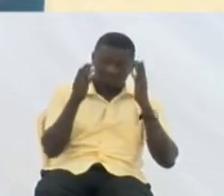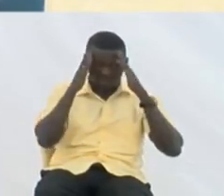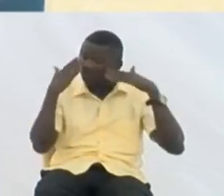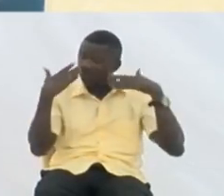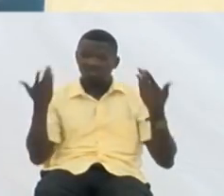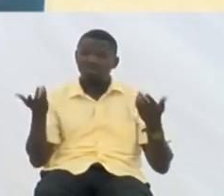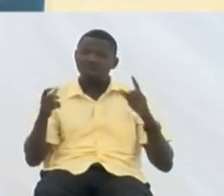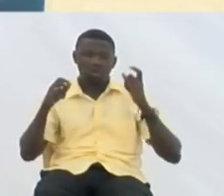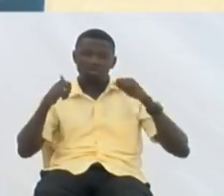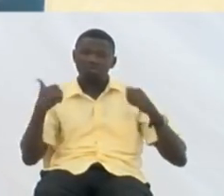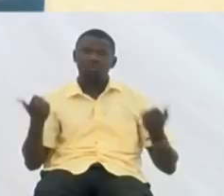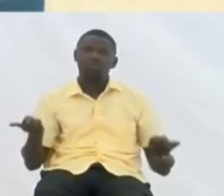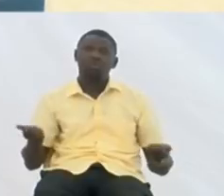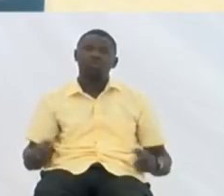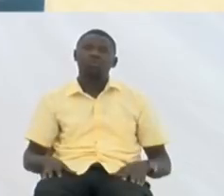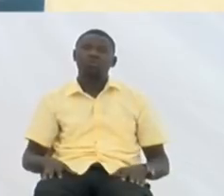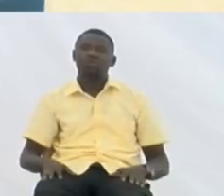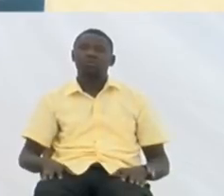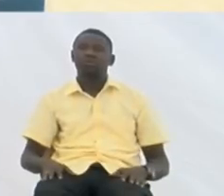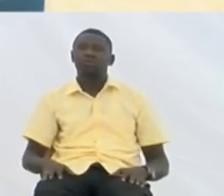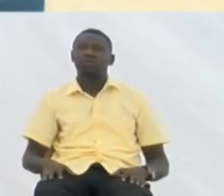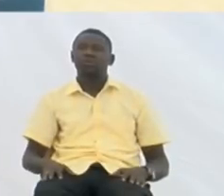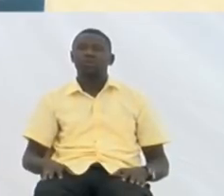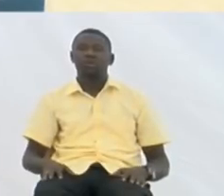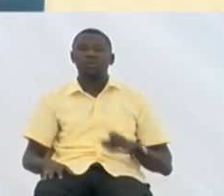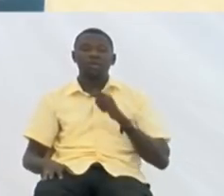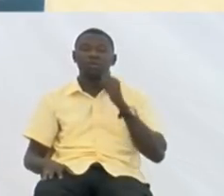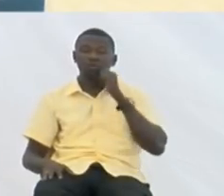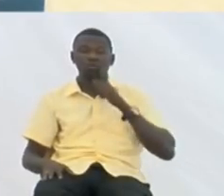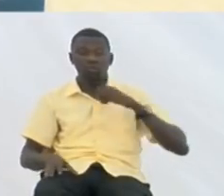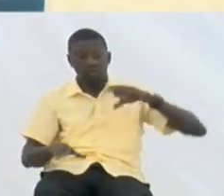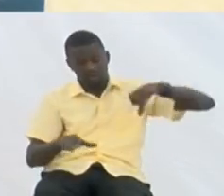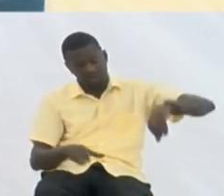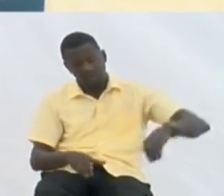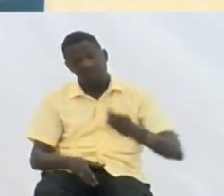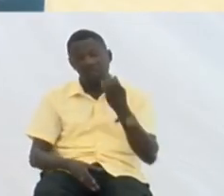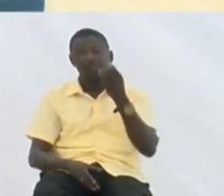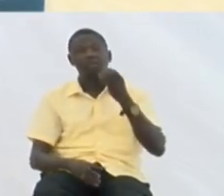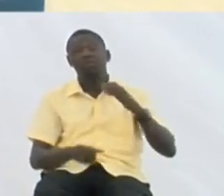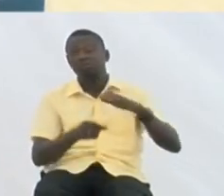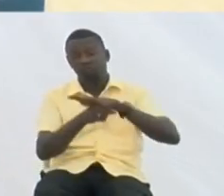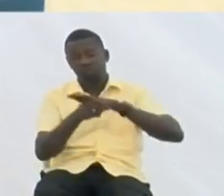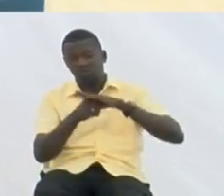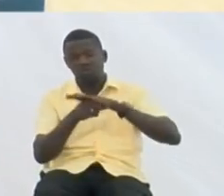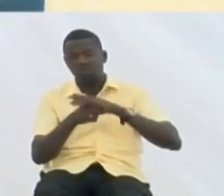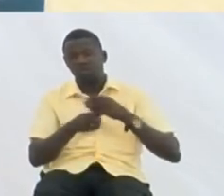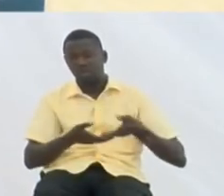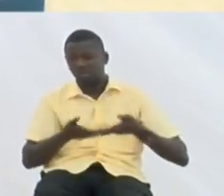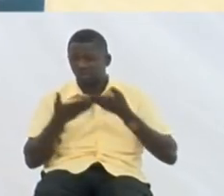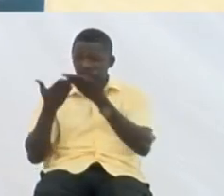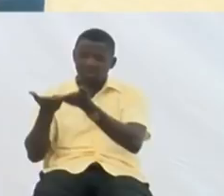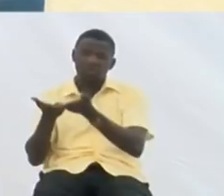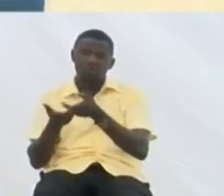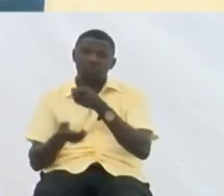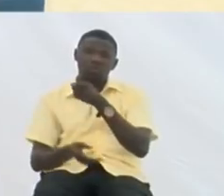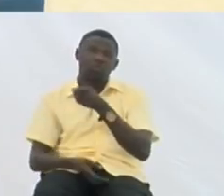I don't know anything on that. So they used to fill up this cup and give it to